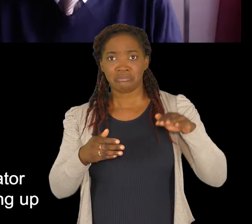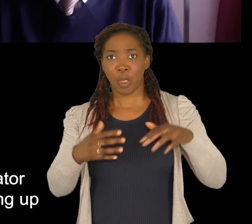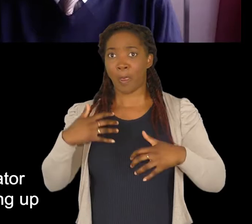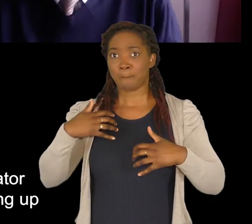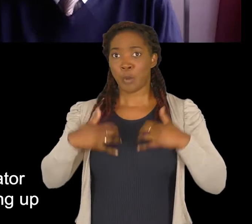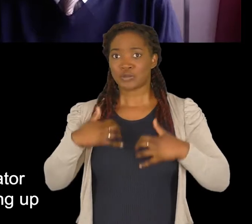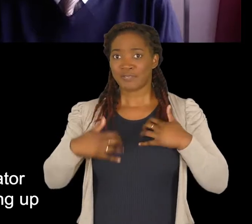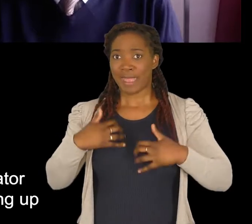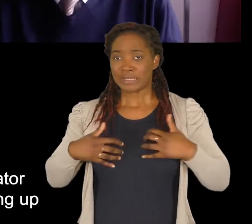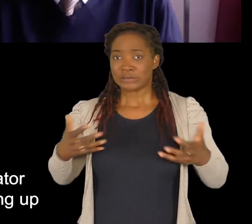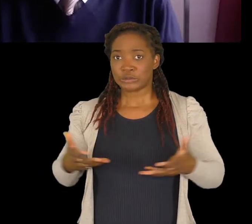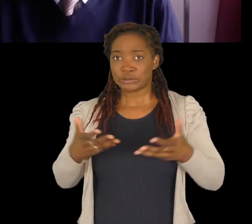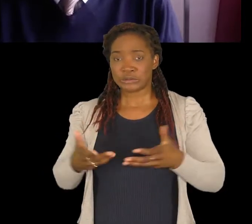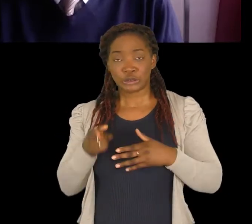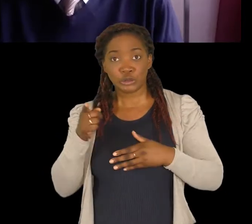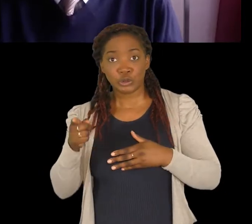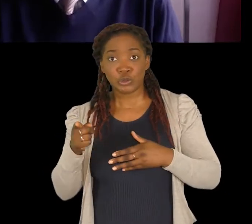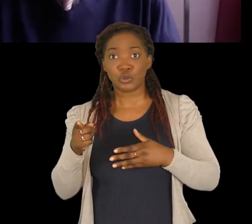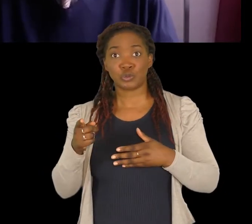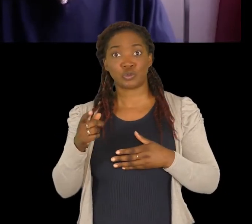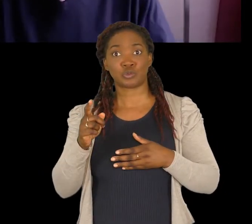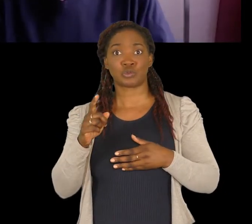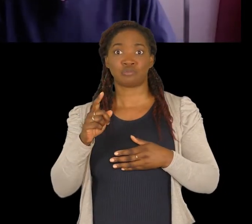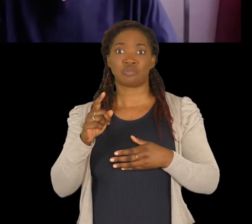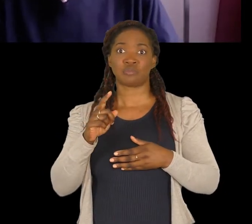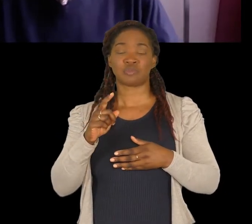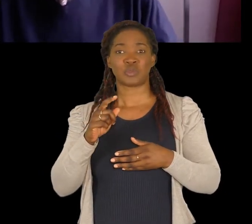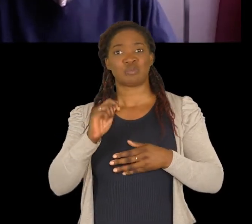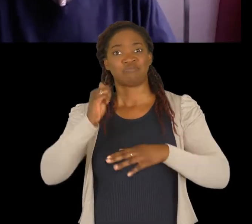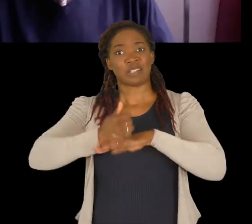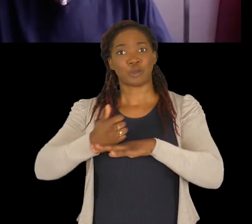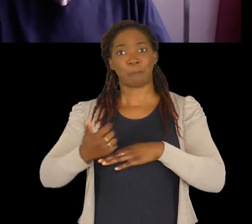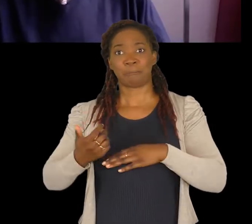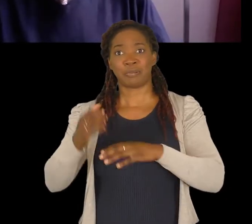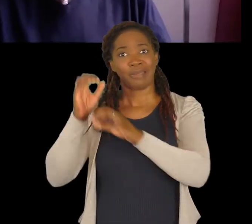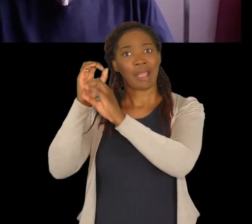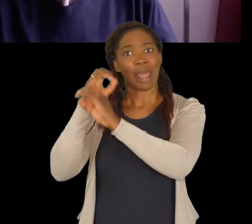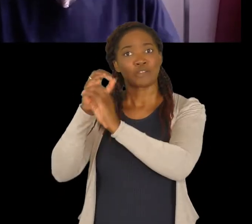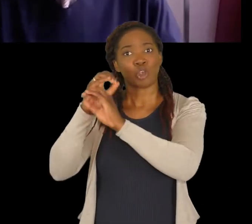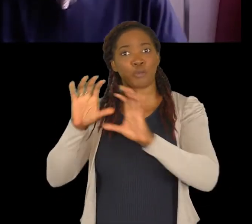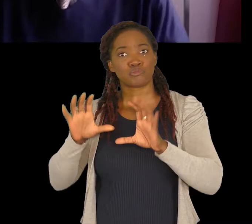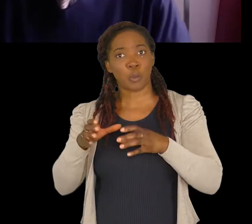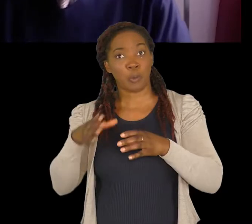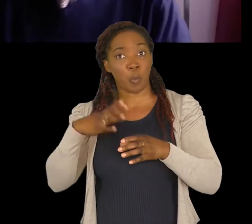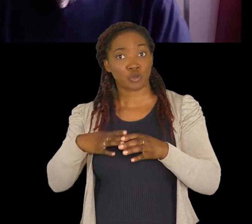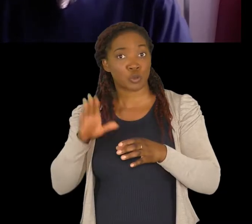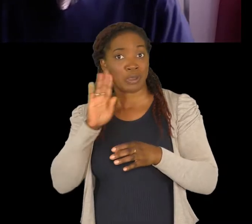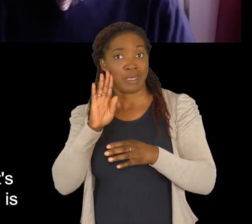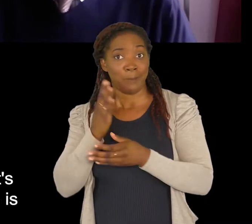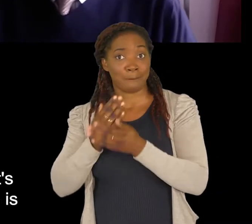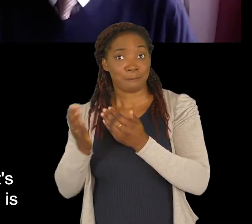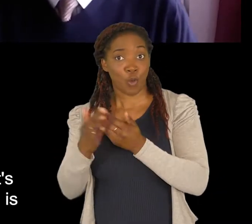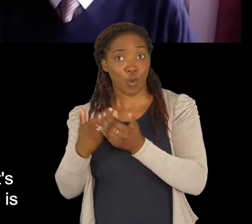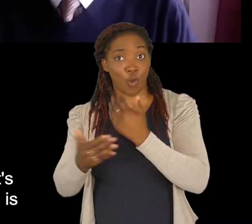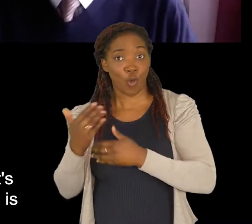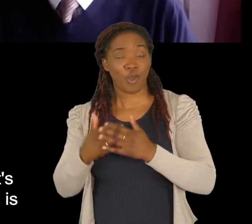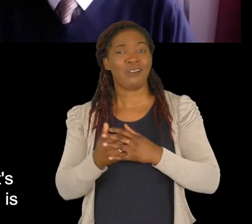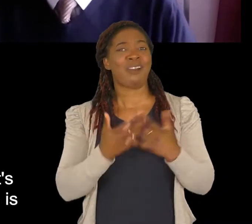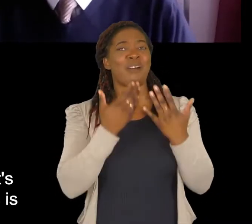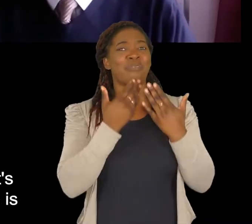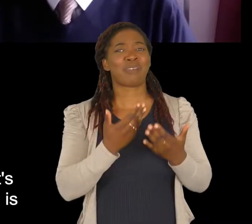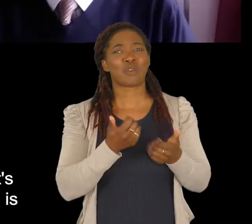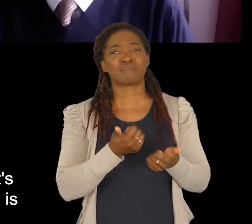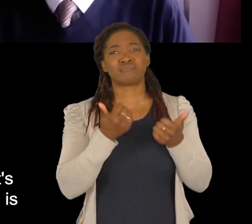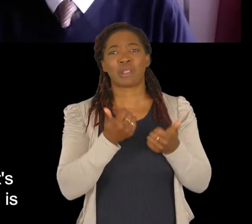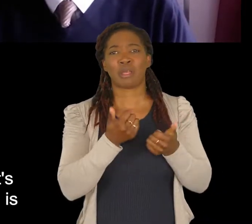you forward in setting up the Kaleidoscope Group? I'd love to hear more about that. That's an amazing